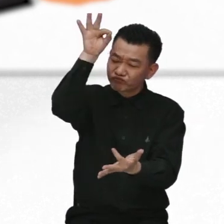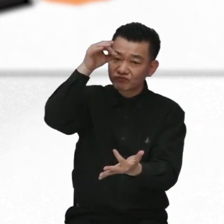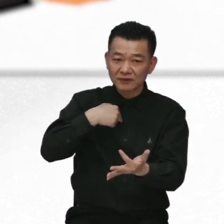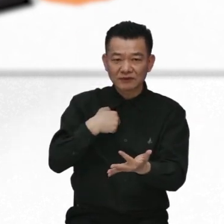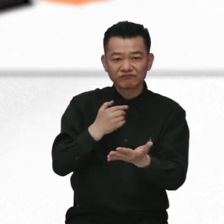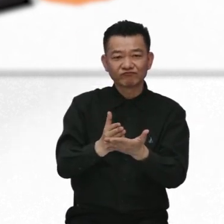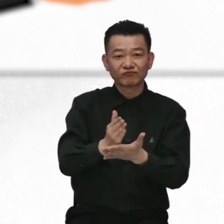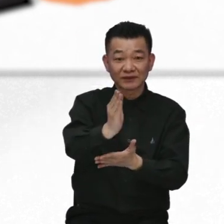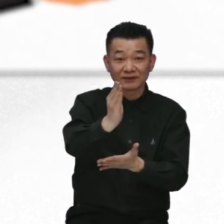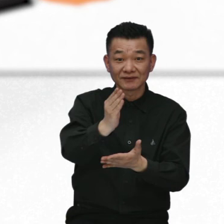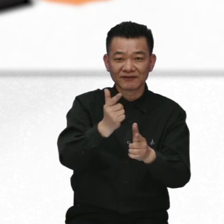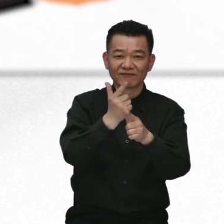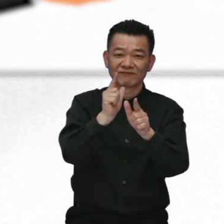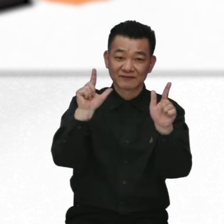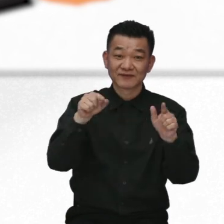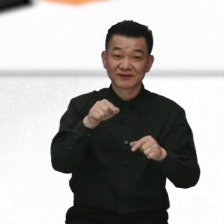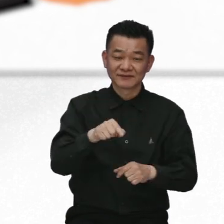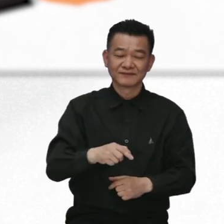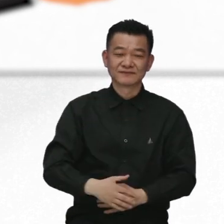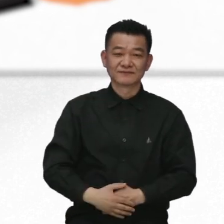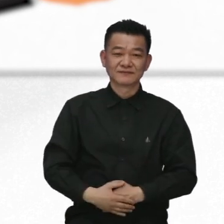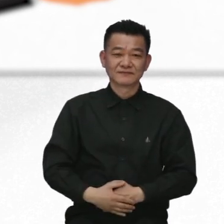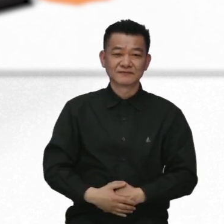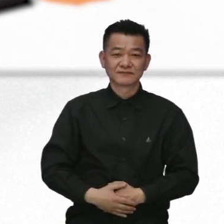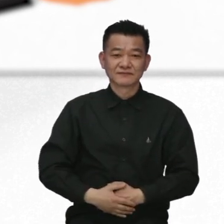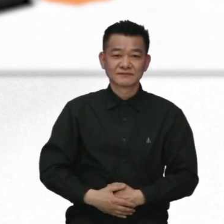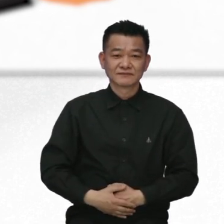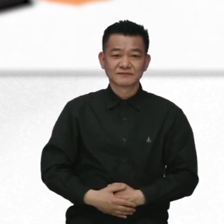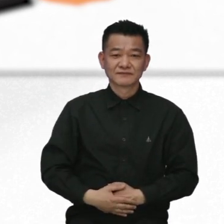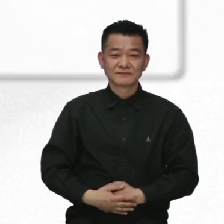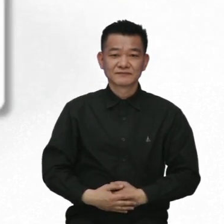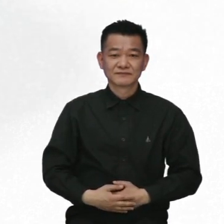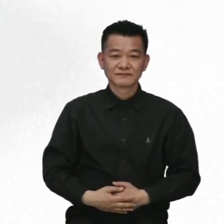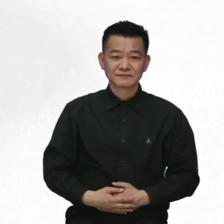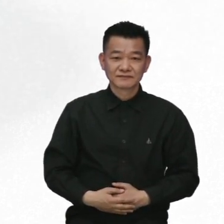to freedom to choose their residence, and to a nationality.